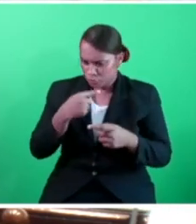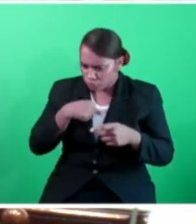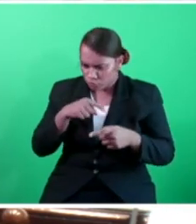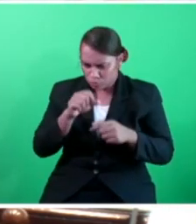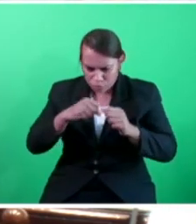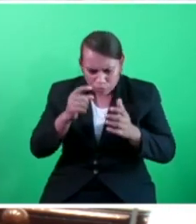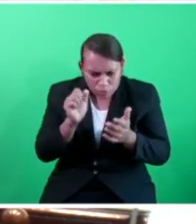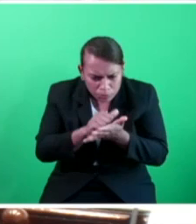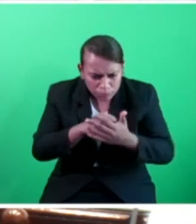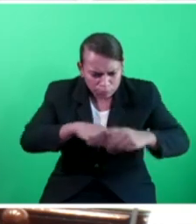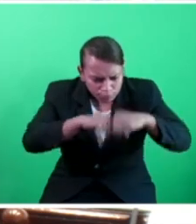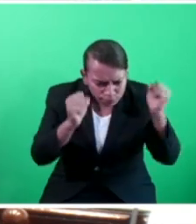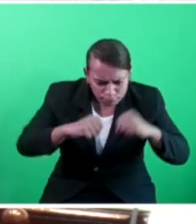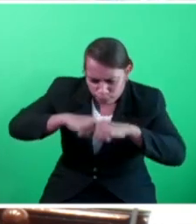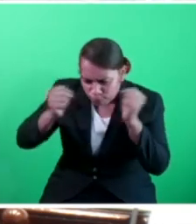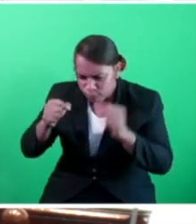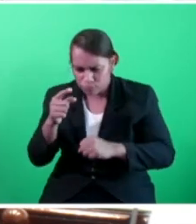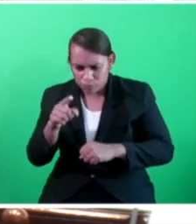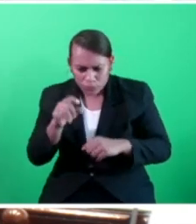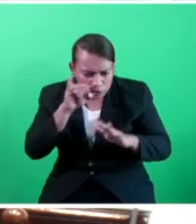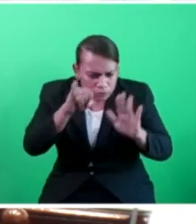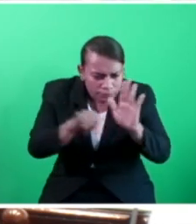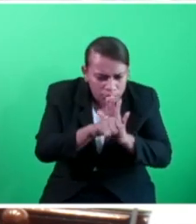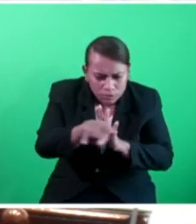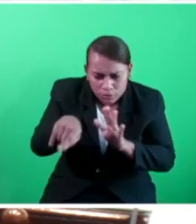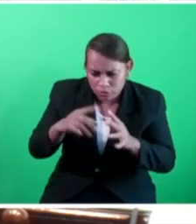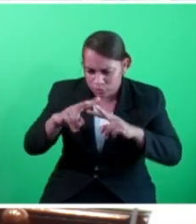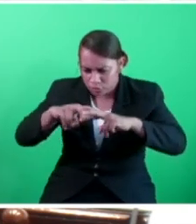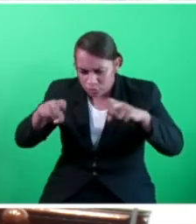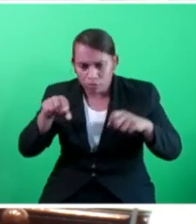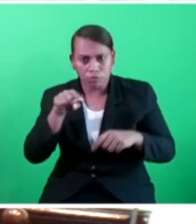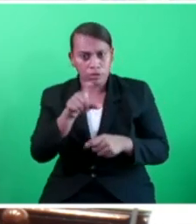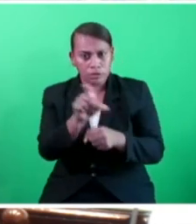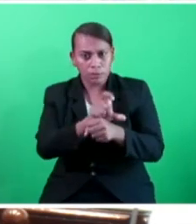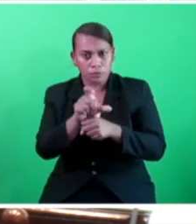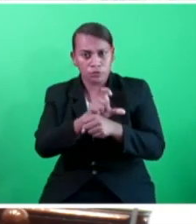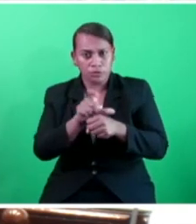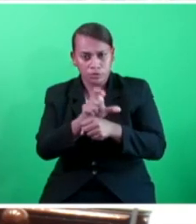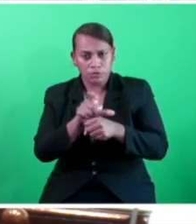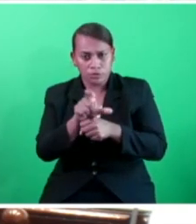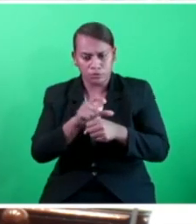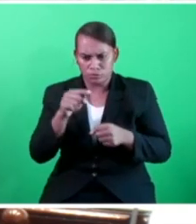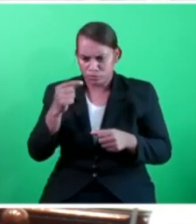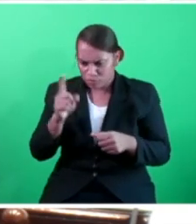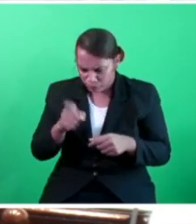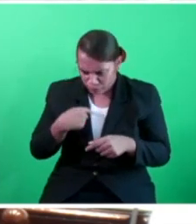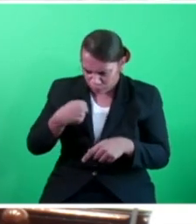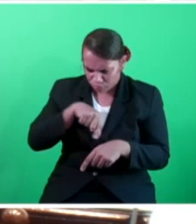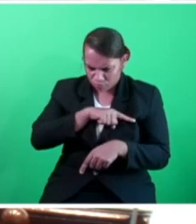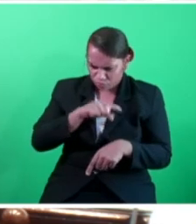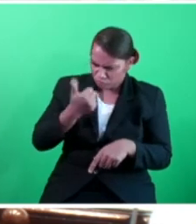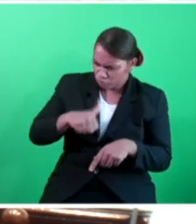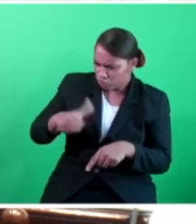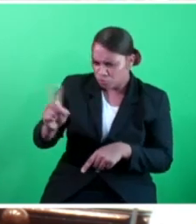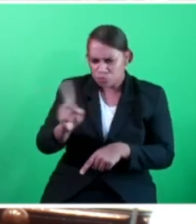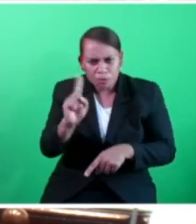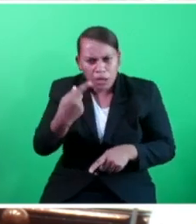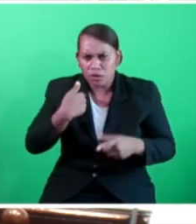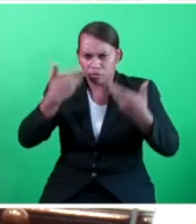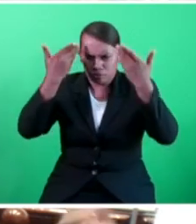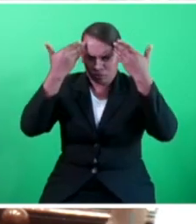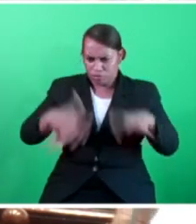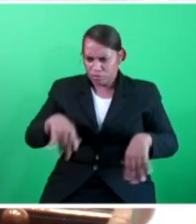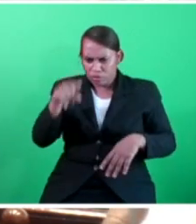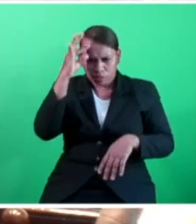coming up with alternatives to the chemicals which are exposing our people by ourselves. And given that Ministry of Agriculture is